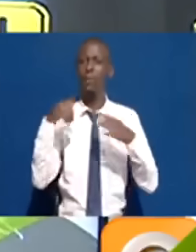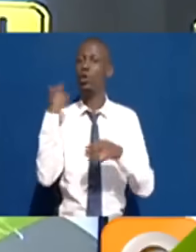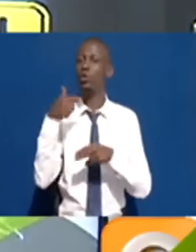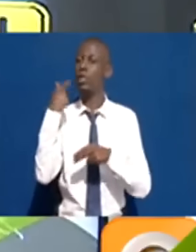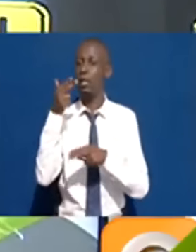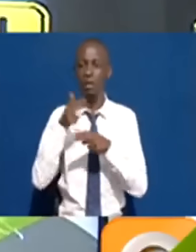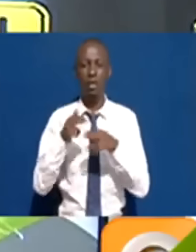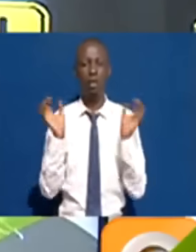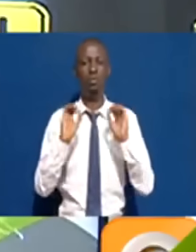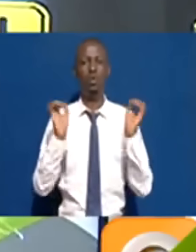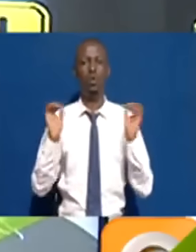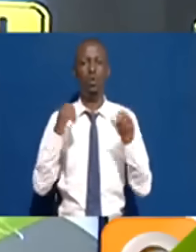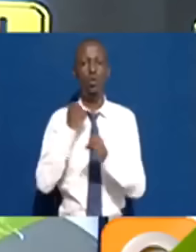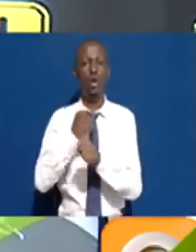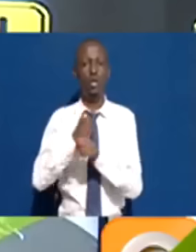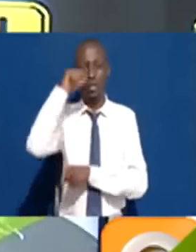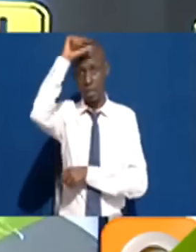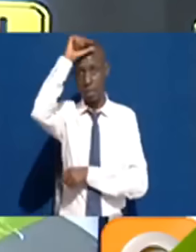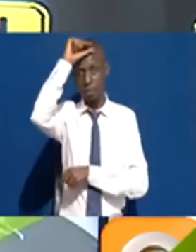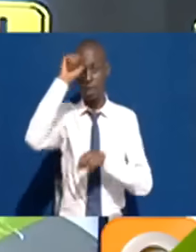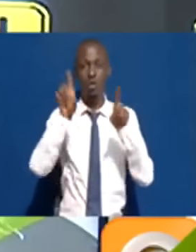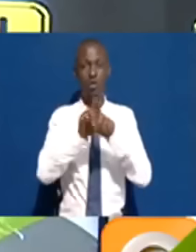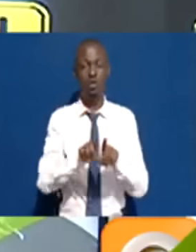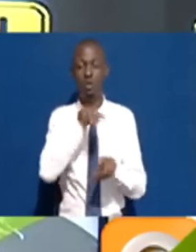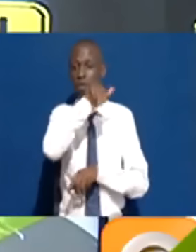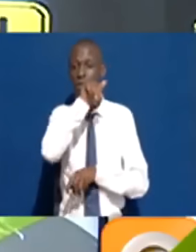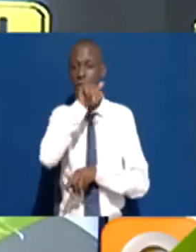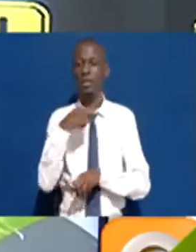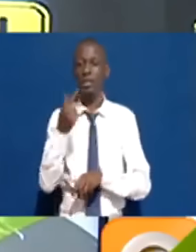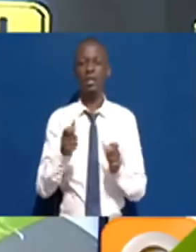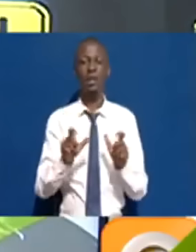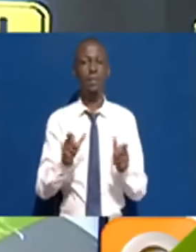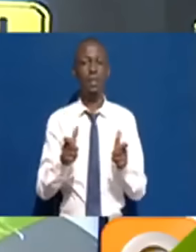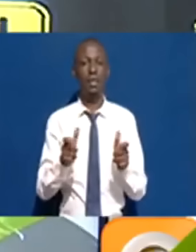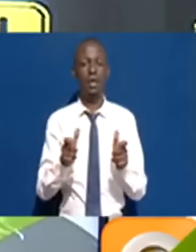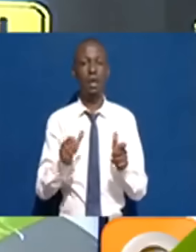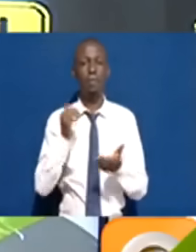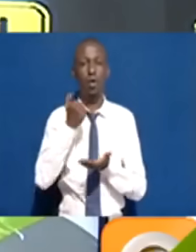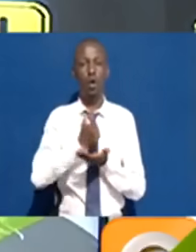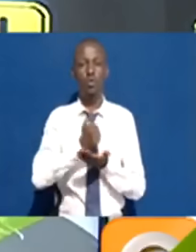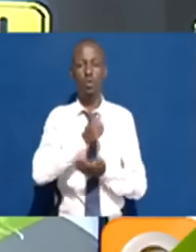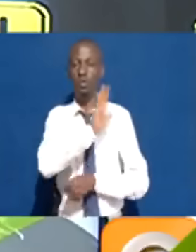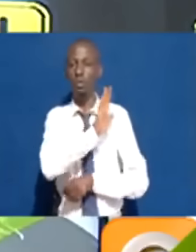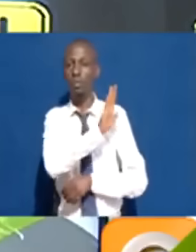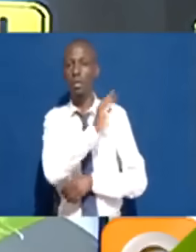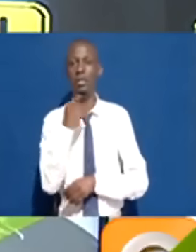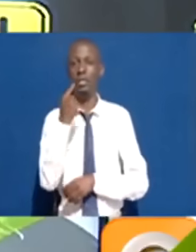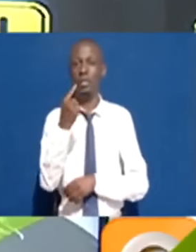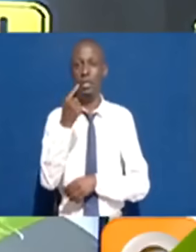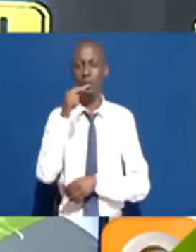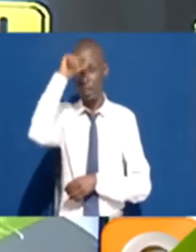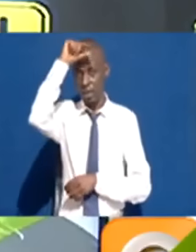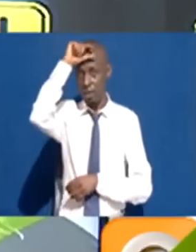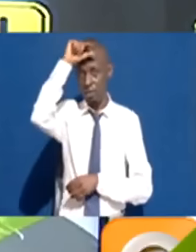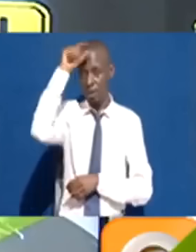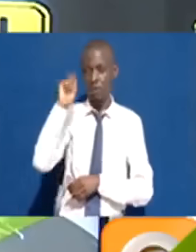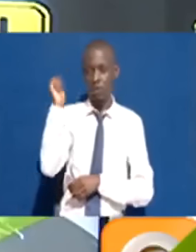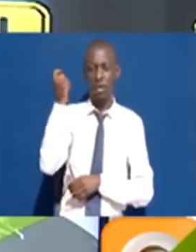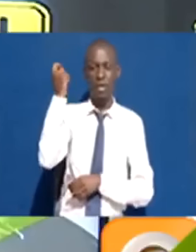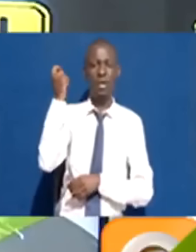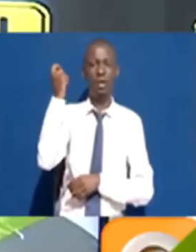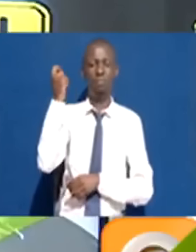persons within the government. Odinga, in an address to the press at his Upperhill offices, claimed the Kenyan government has plunged